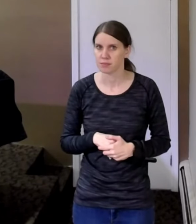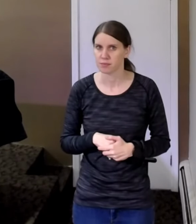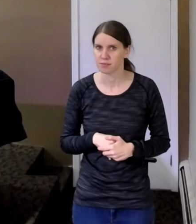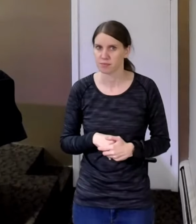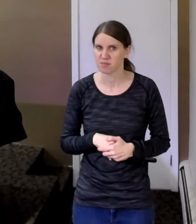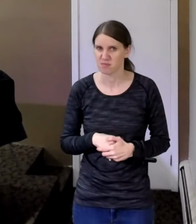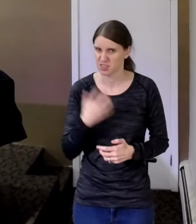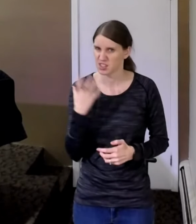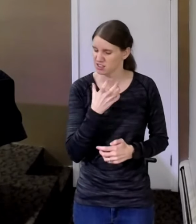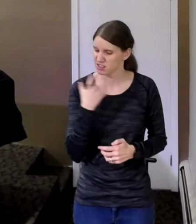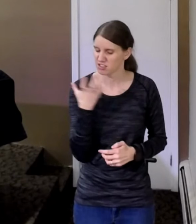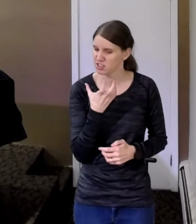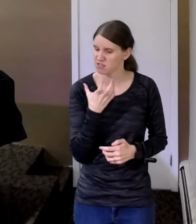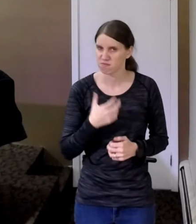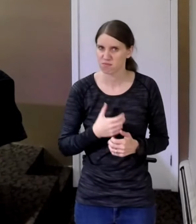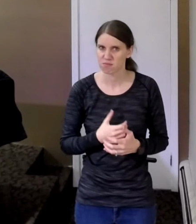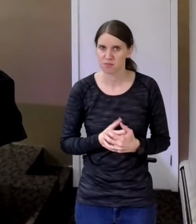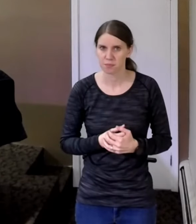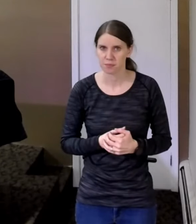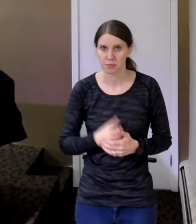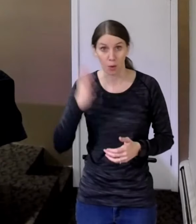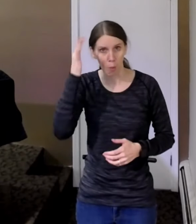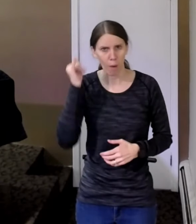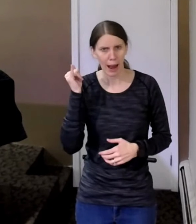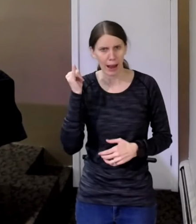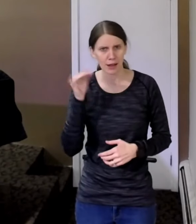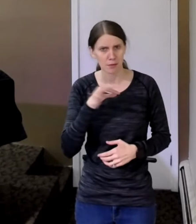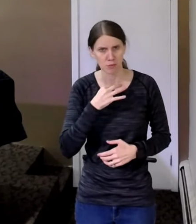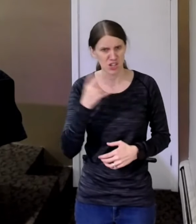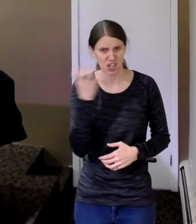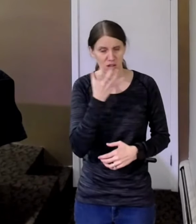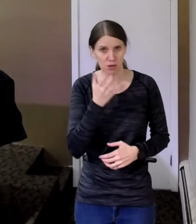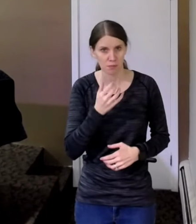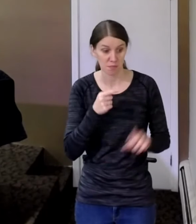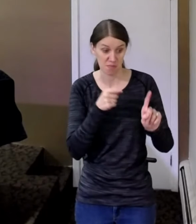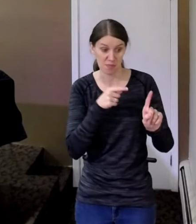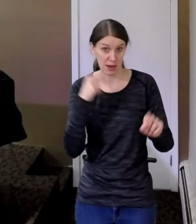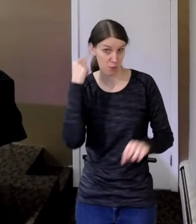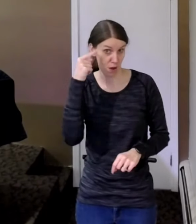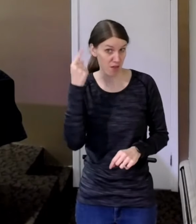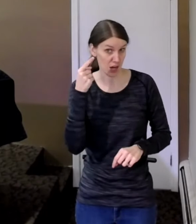angry. Why? They thought they were losing power.